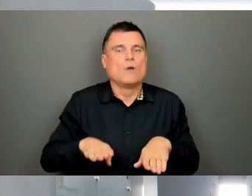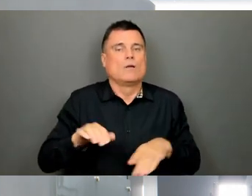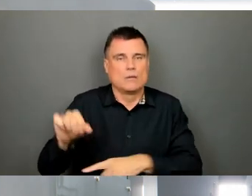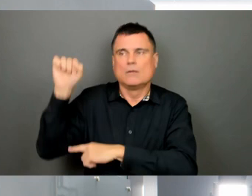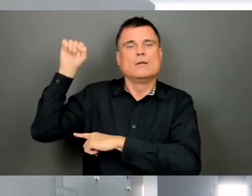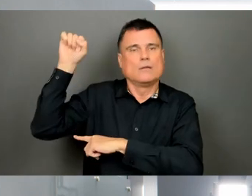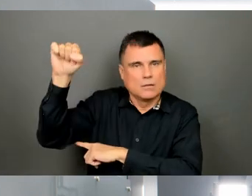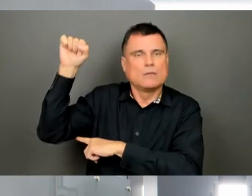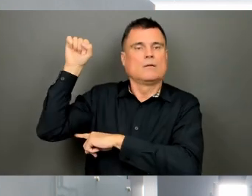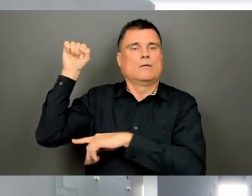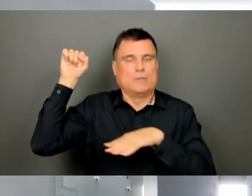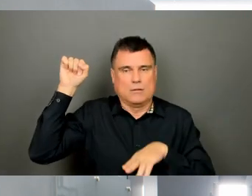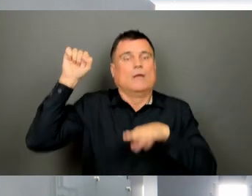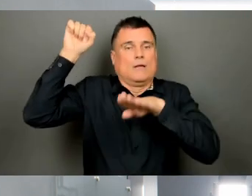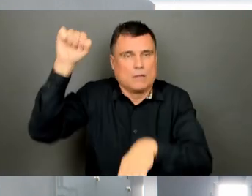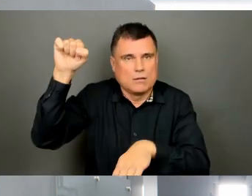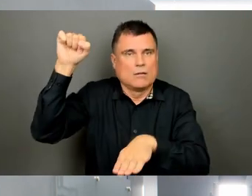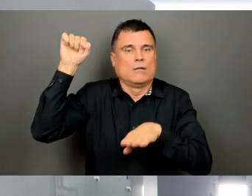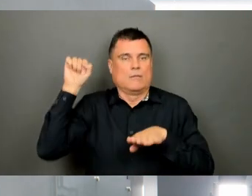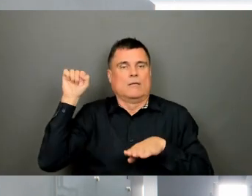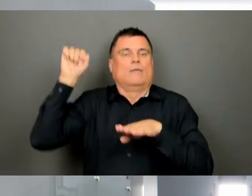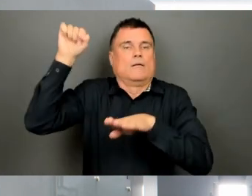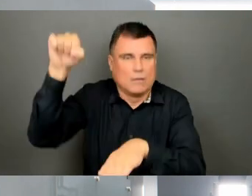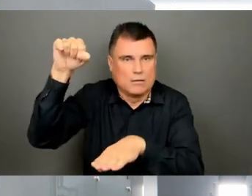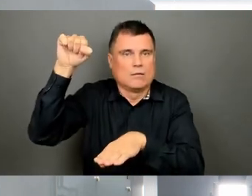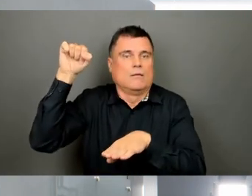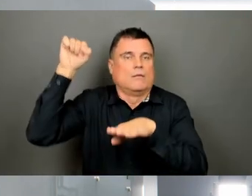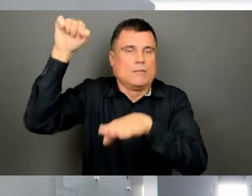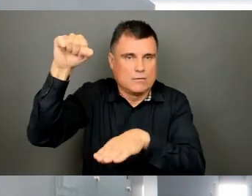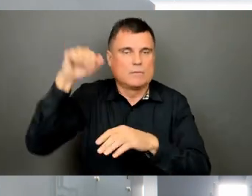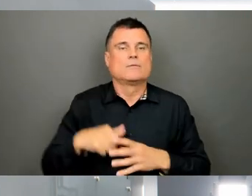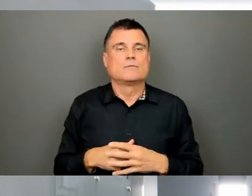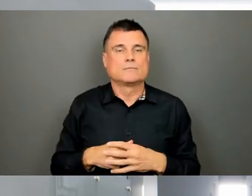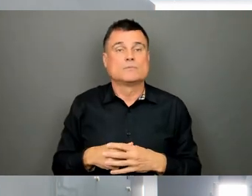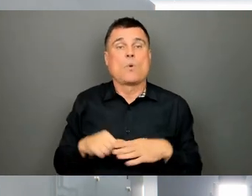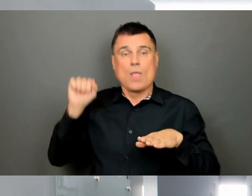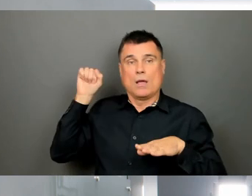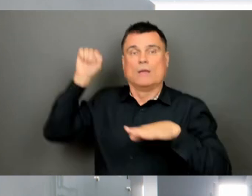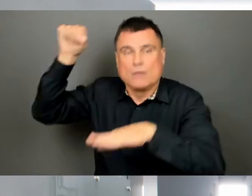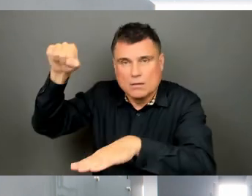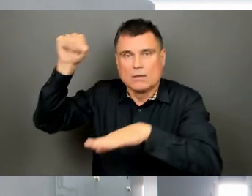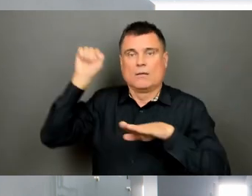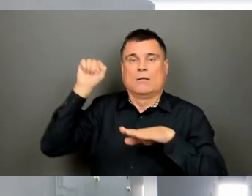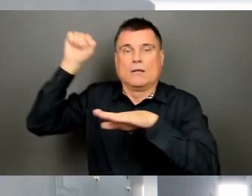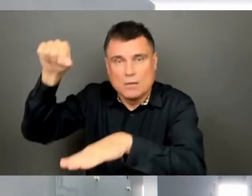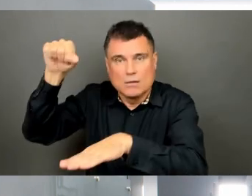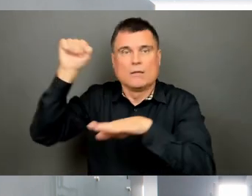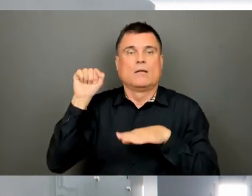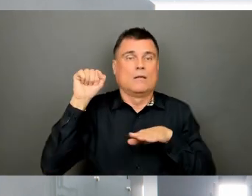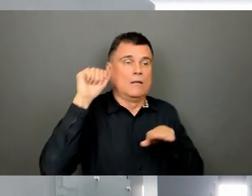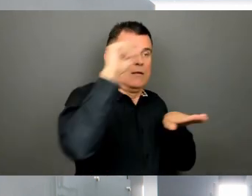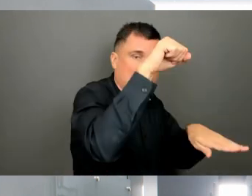8, clunk, clunk, pivot, clunk, clunk. 5,